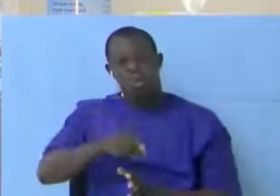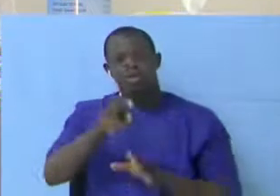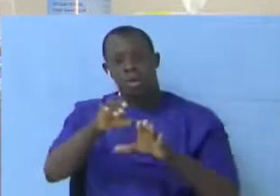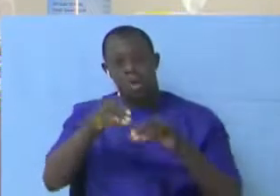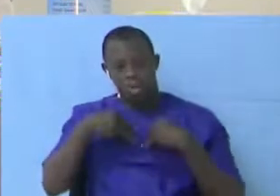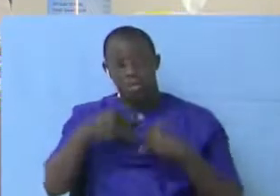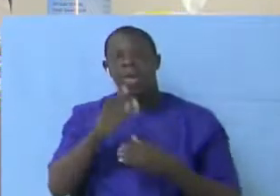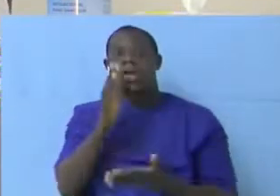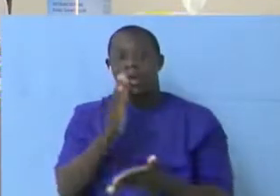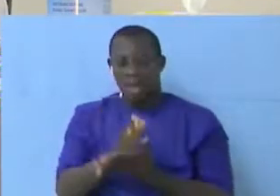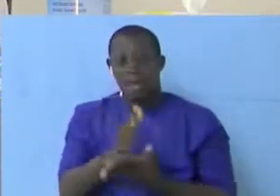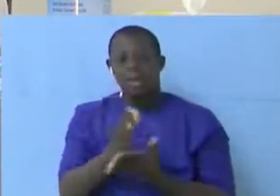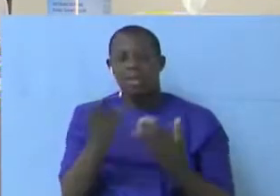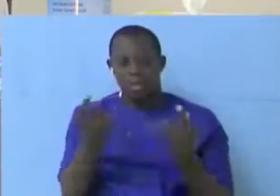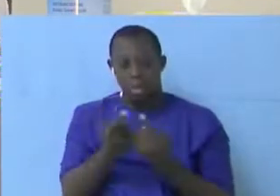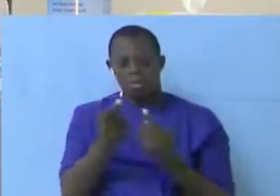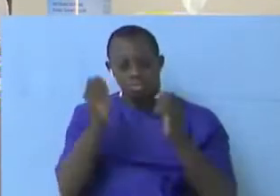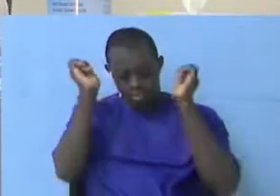to be done.